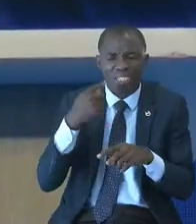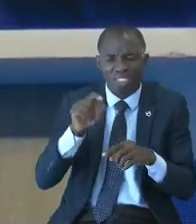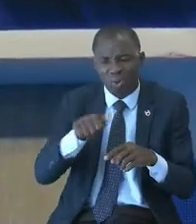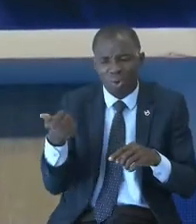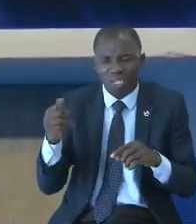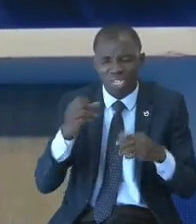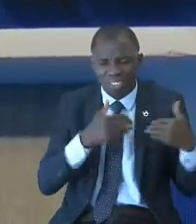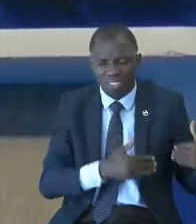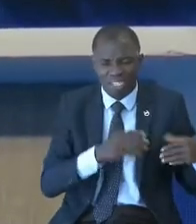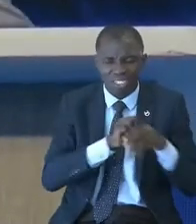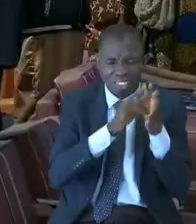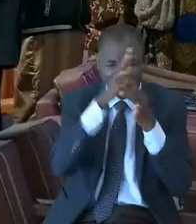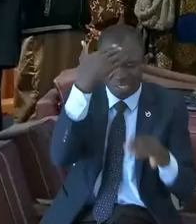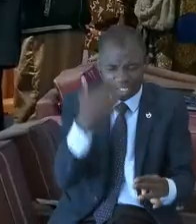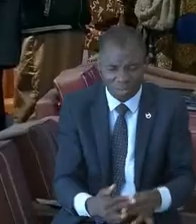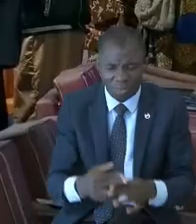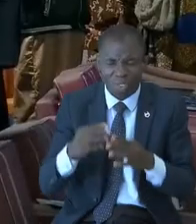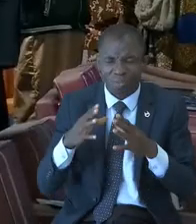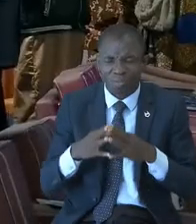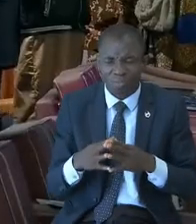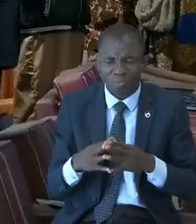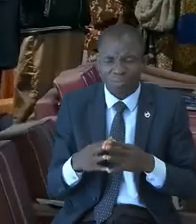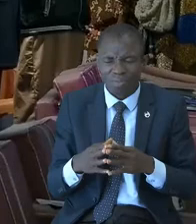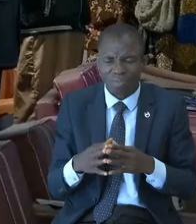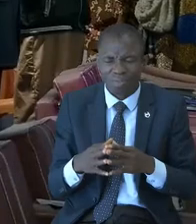it in Jesus' name.